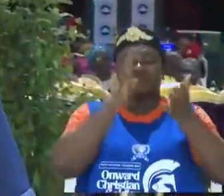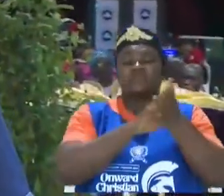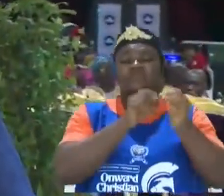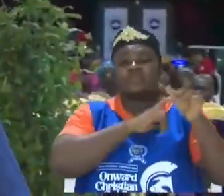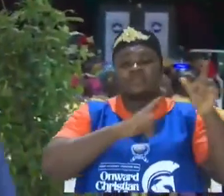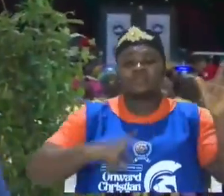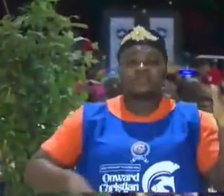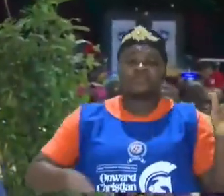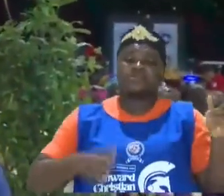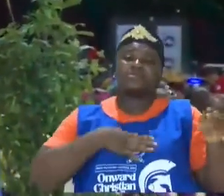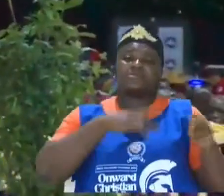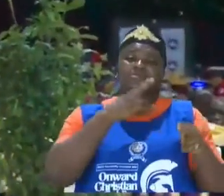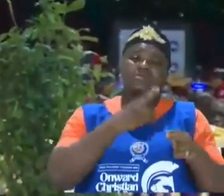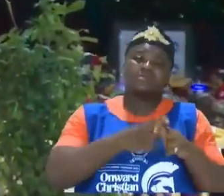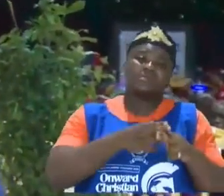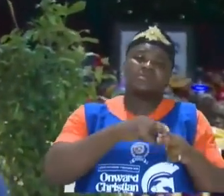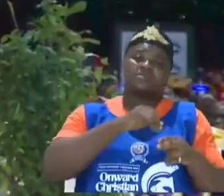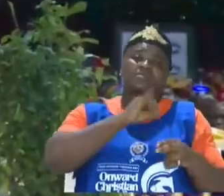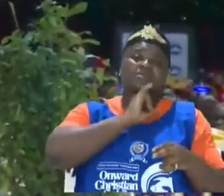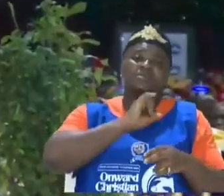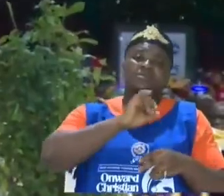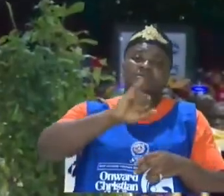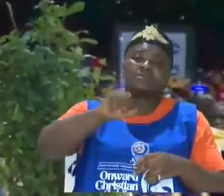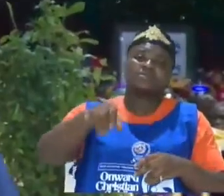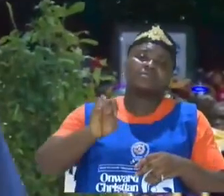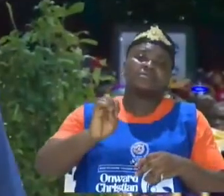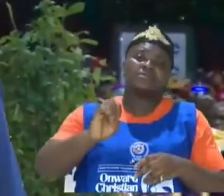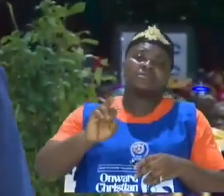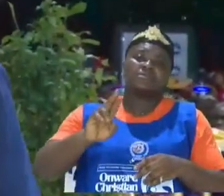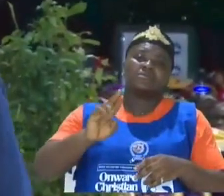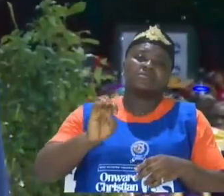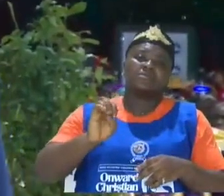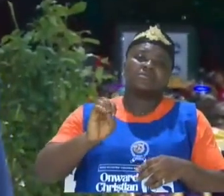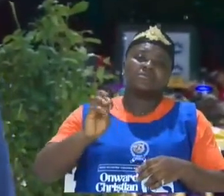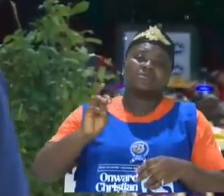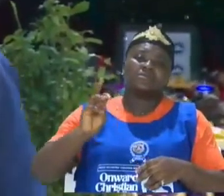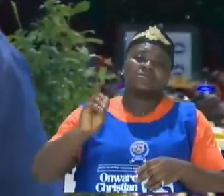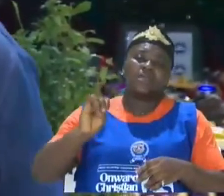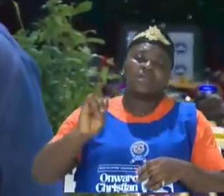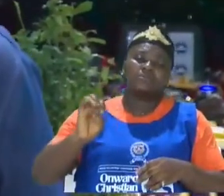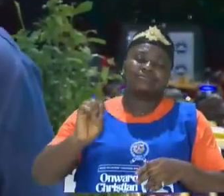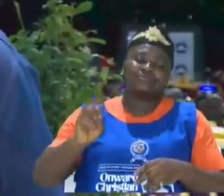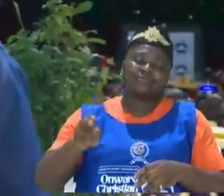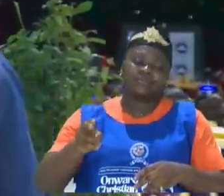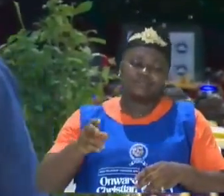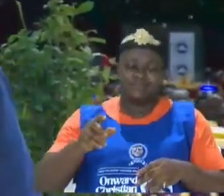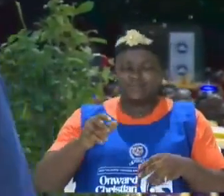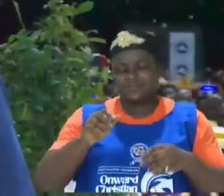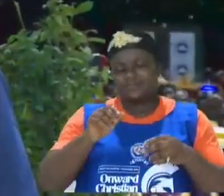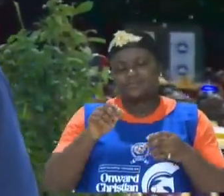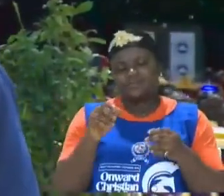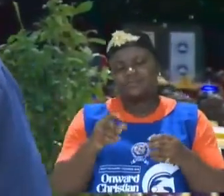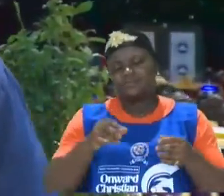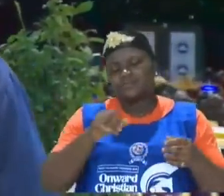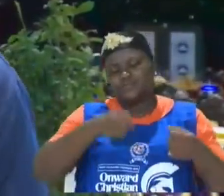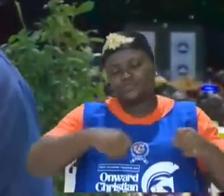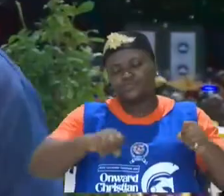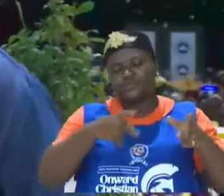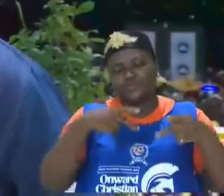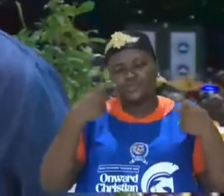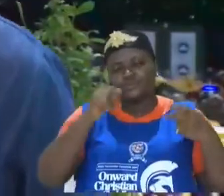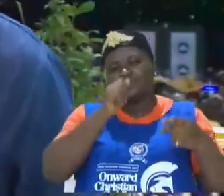My name's Jeremiah Angbe, aka the street pastor. I am here to testify to the goodness of